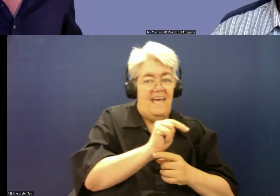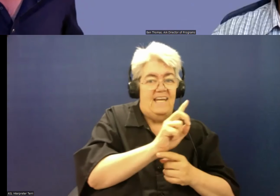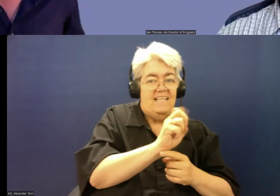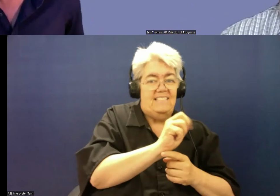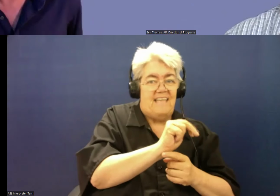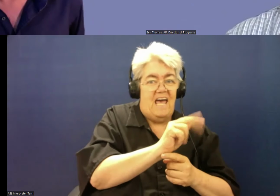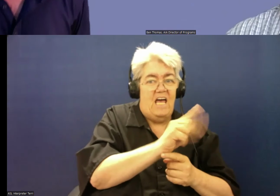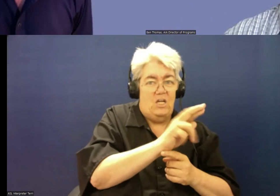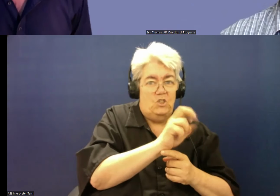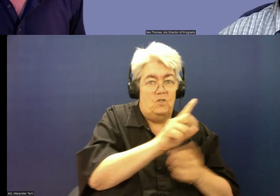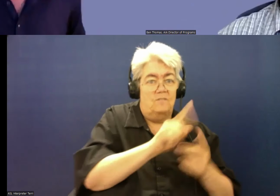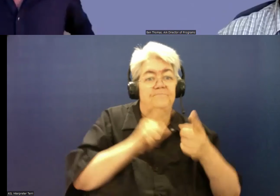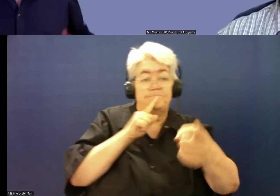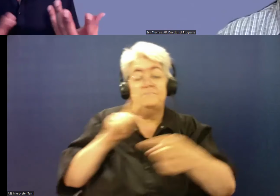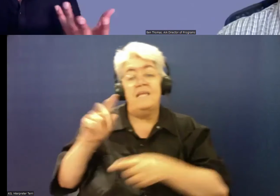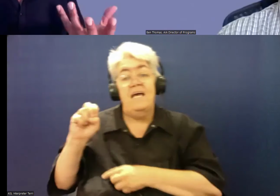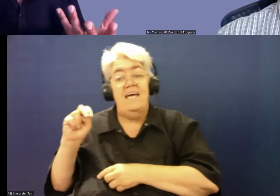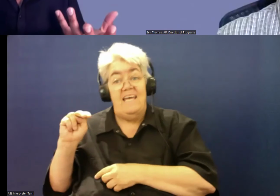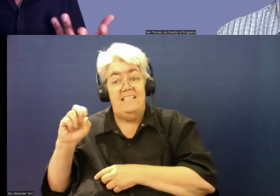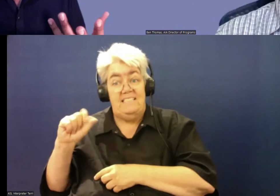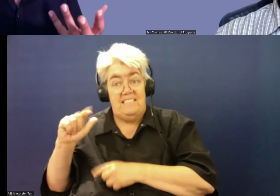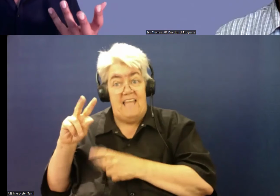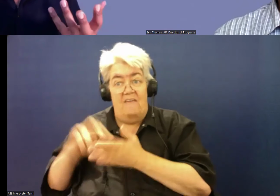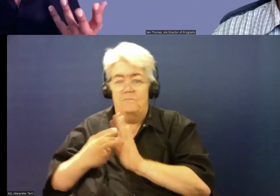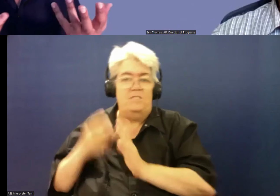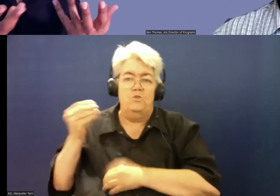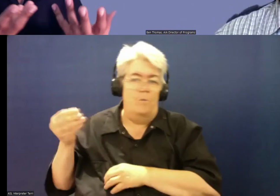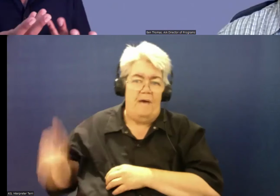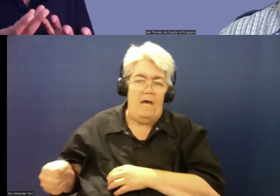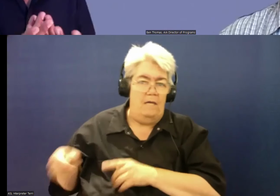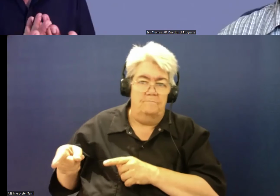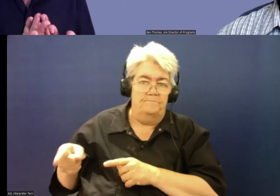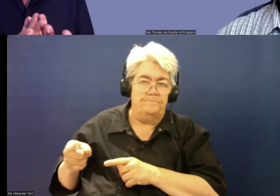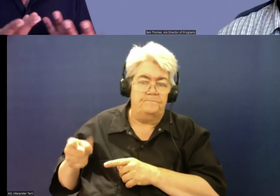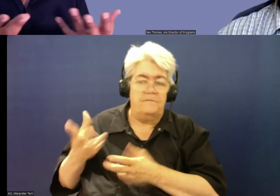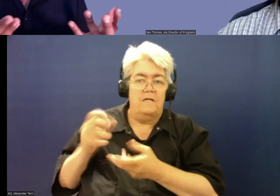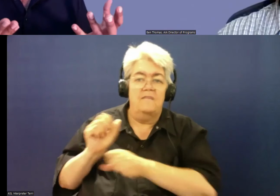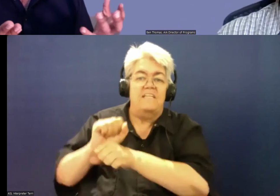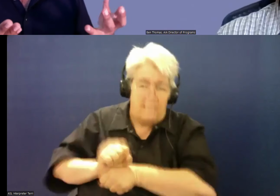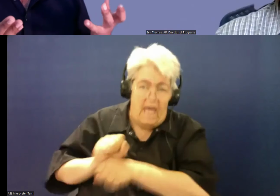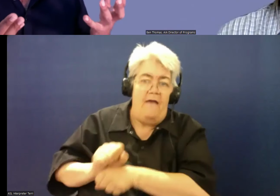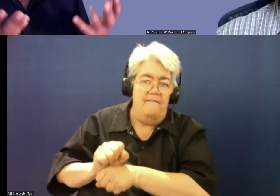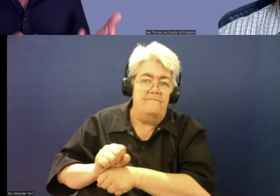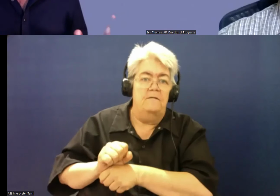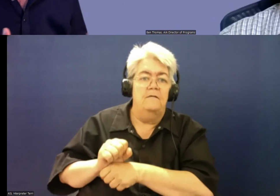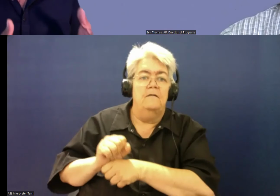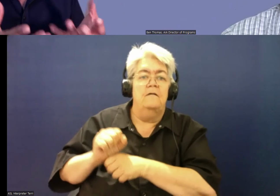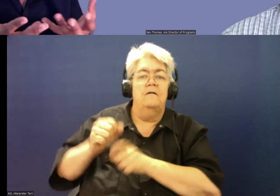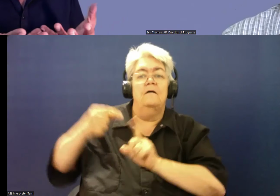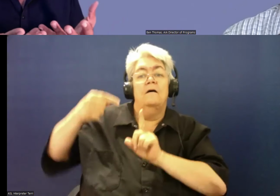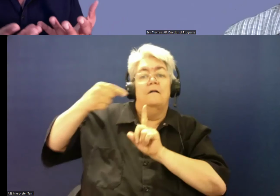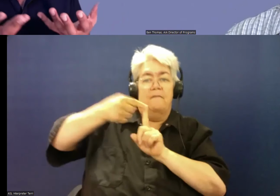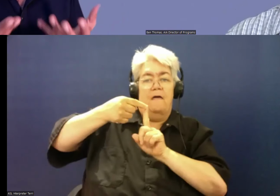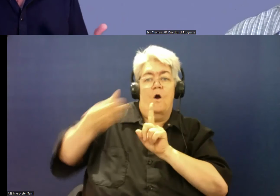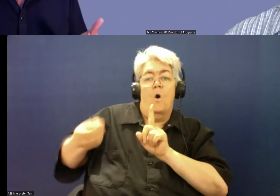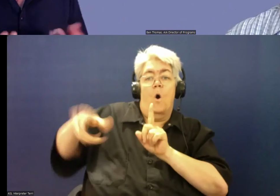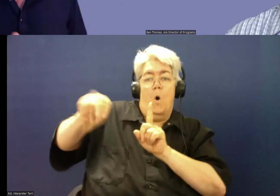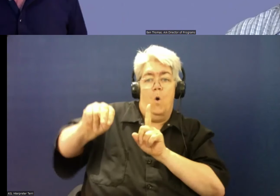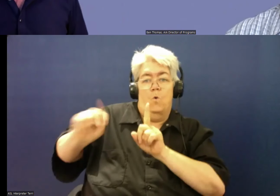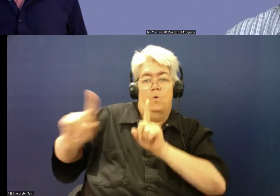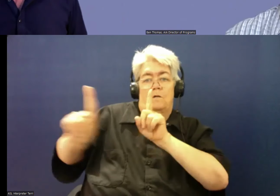Enslaved was effectively without pay. And of course, the enslaved peoples were considered